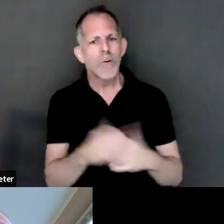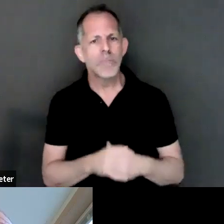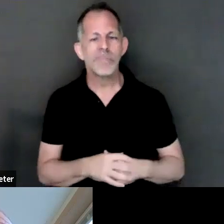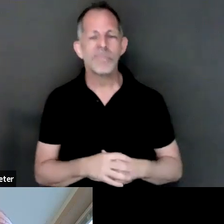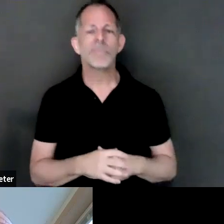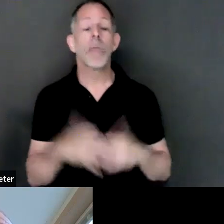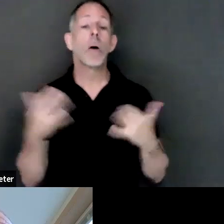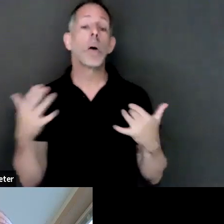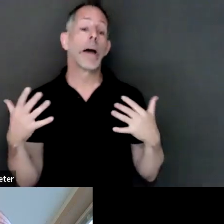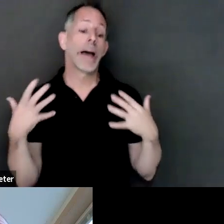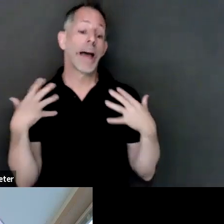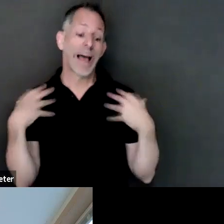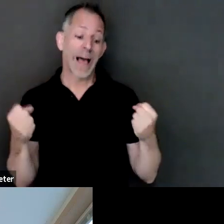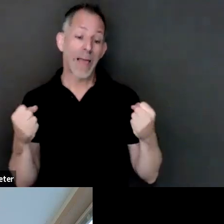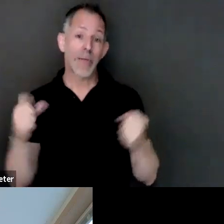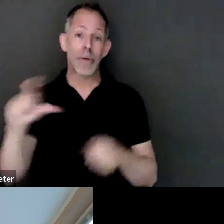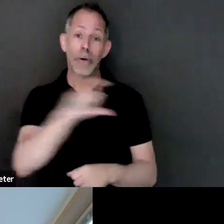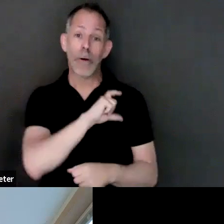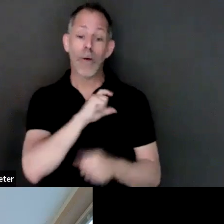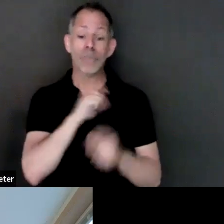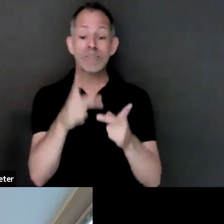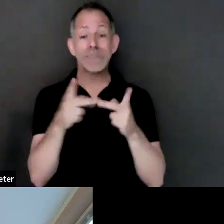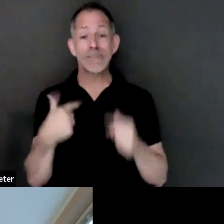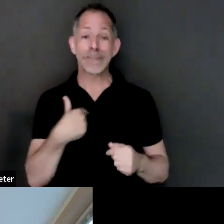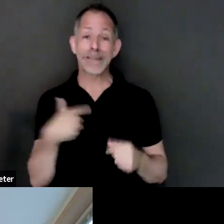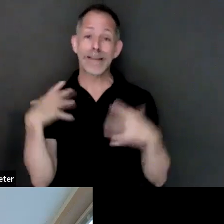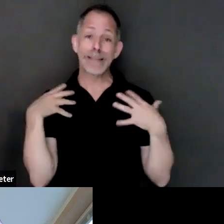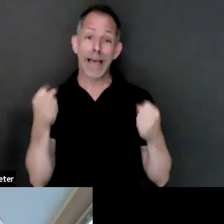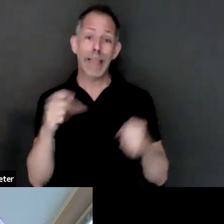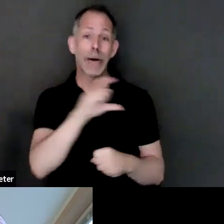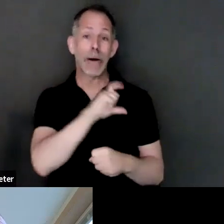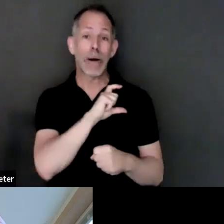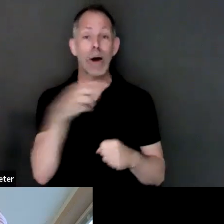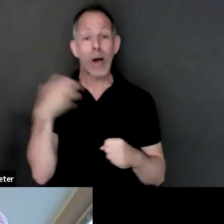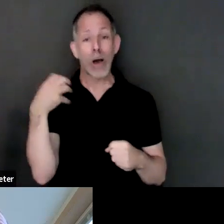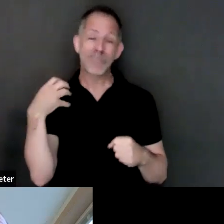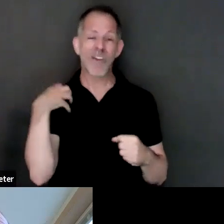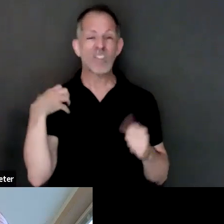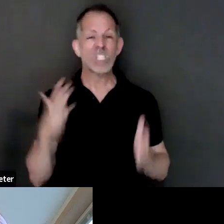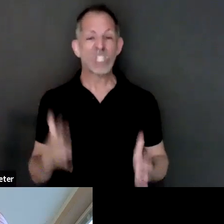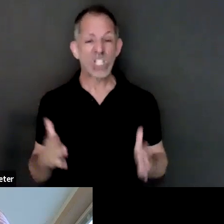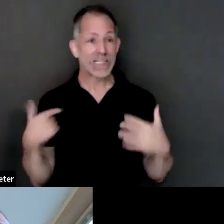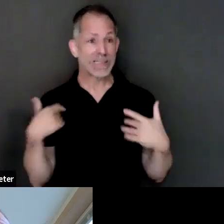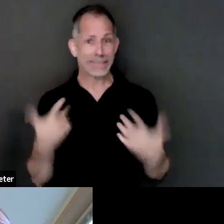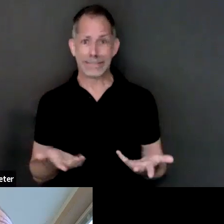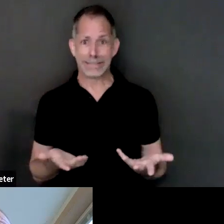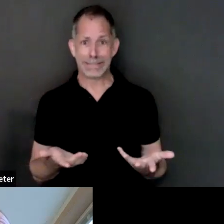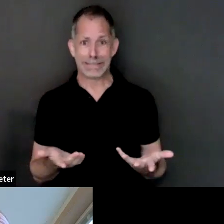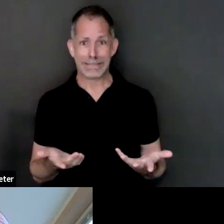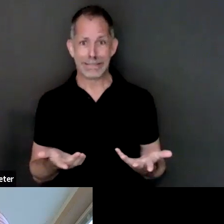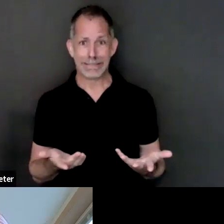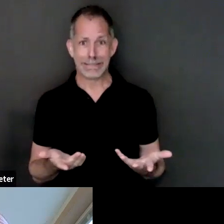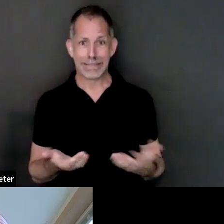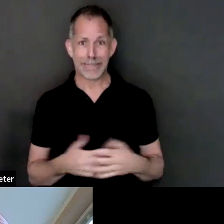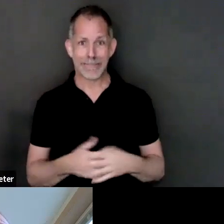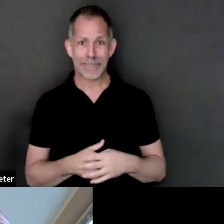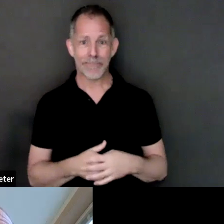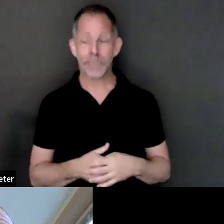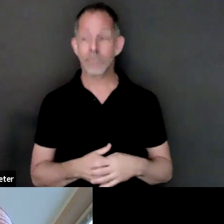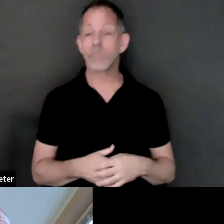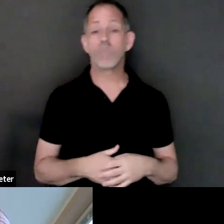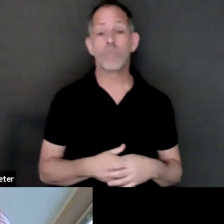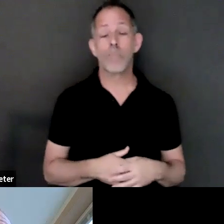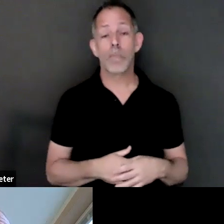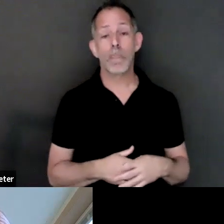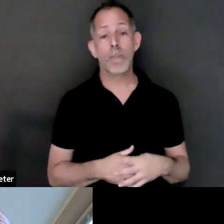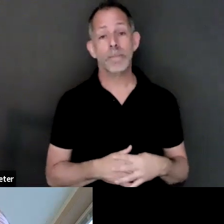we, on behalf of the health district and for the good of the public, we issue a variety of different kinds of health